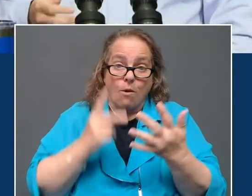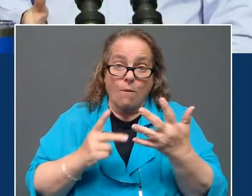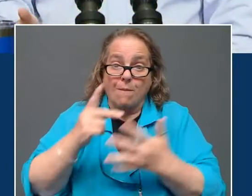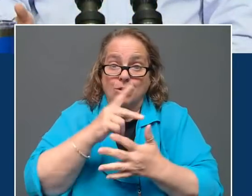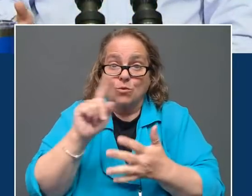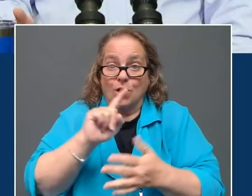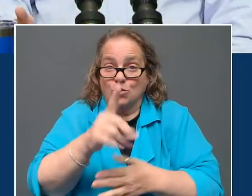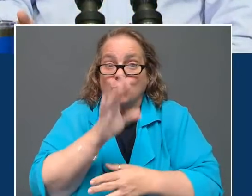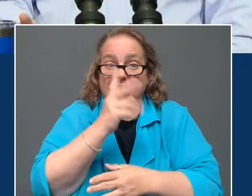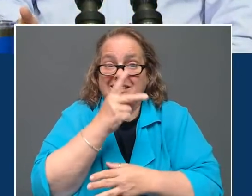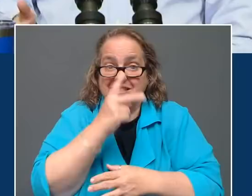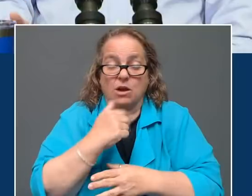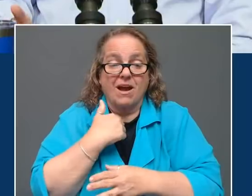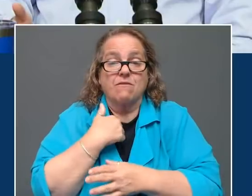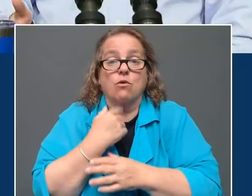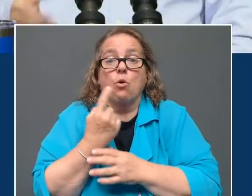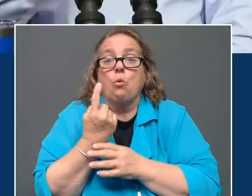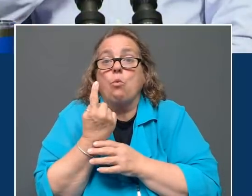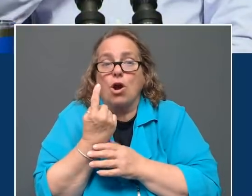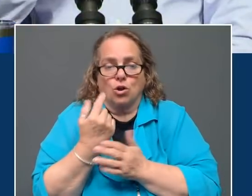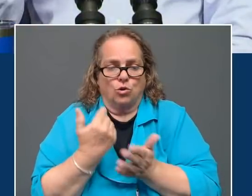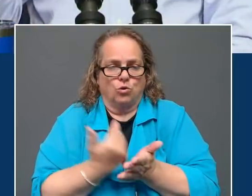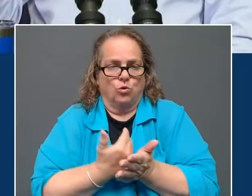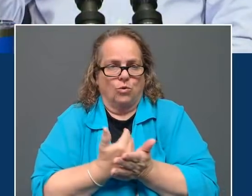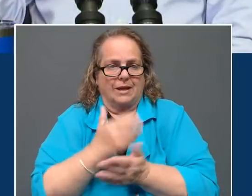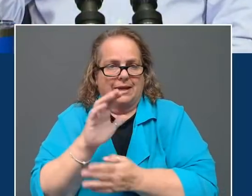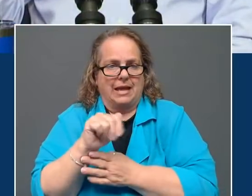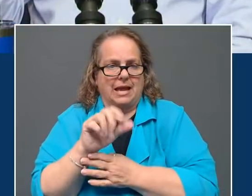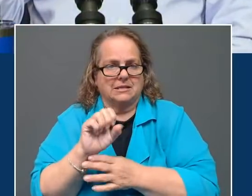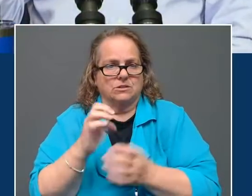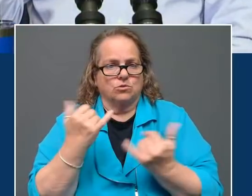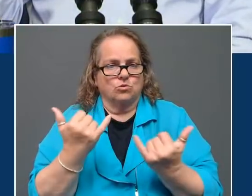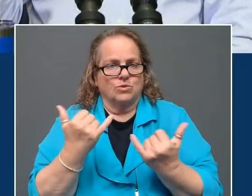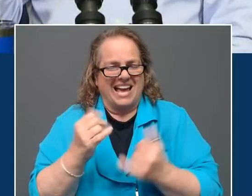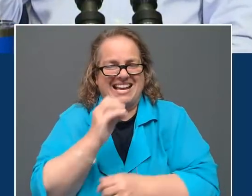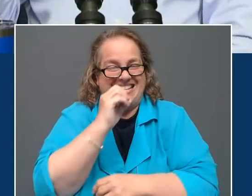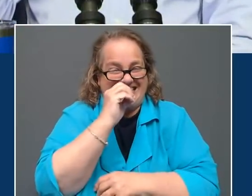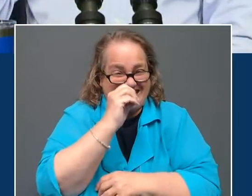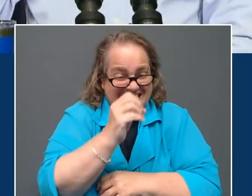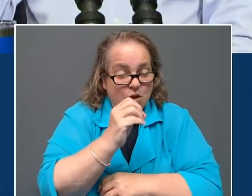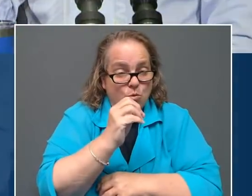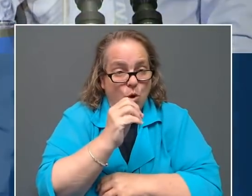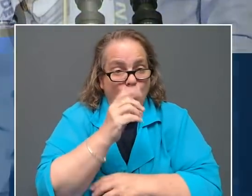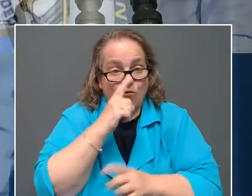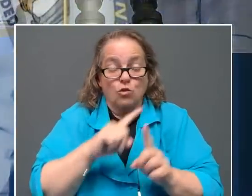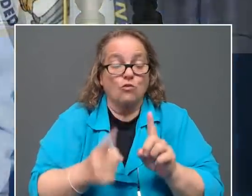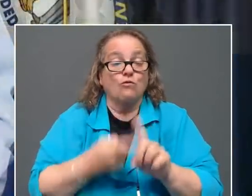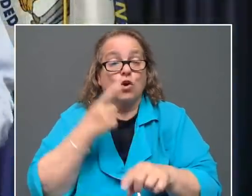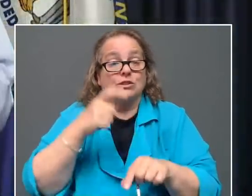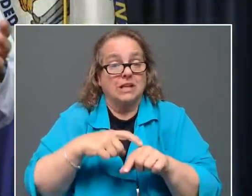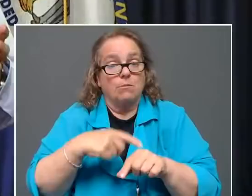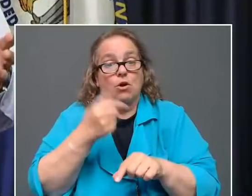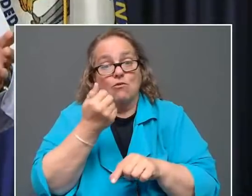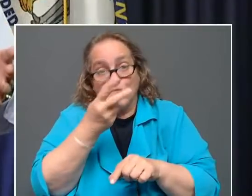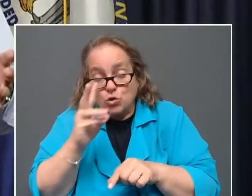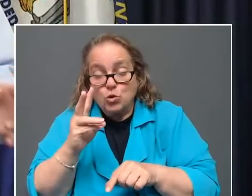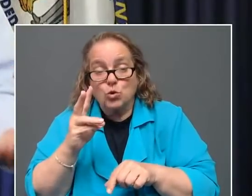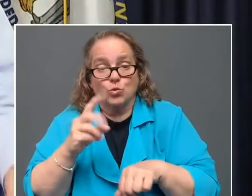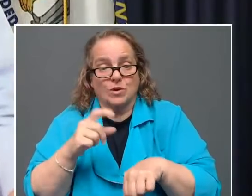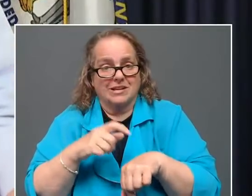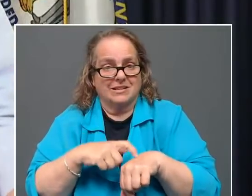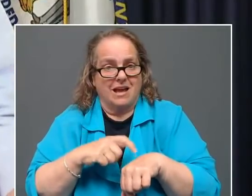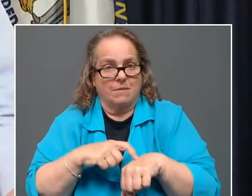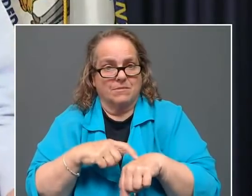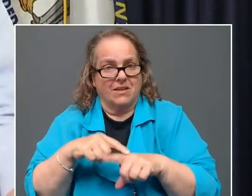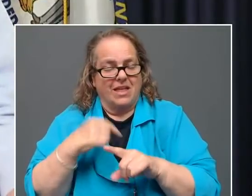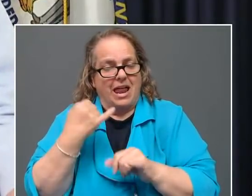have one, I think, new case today. We've had zero for the first time, a couple of times in the last week